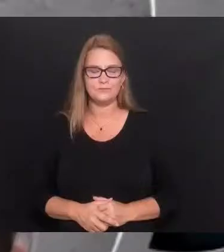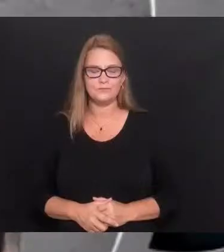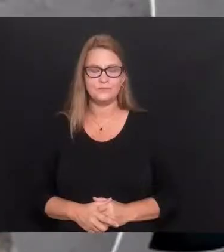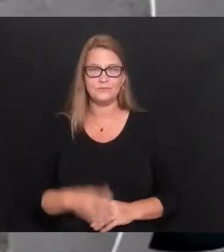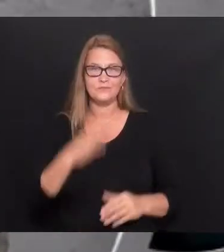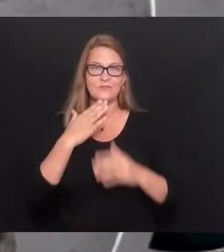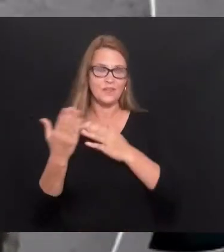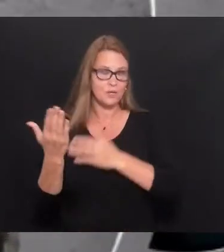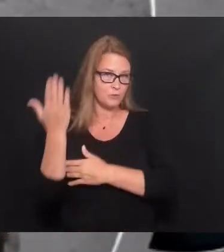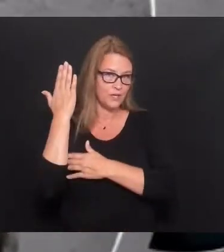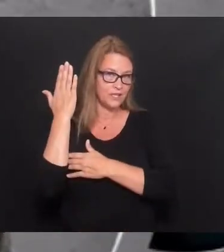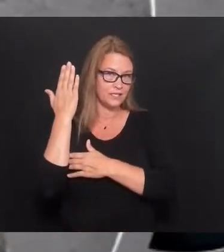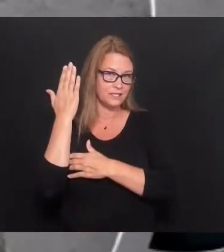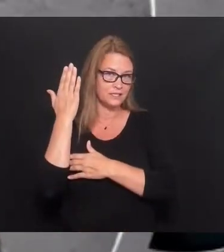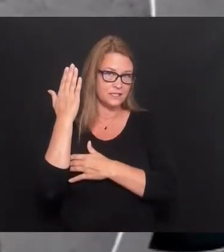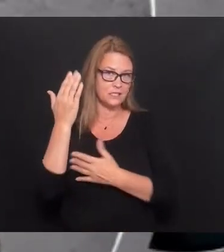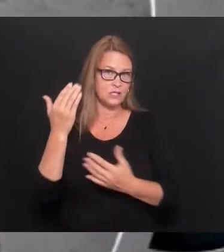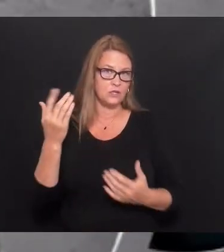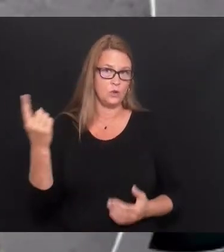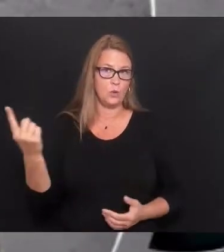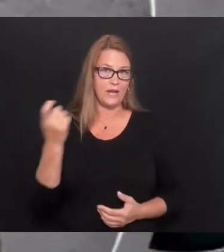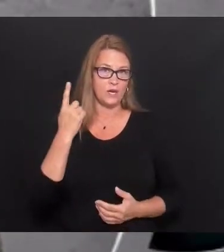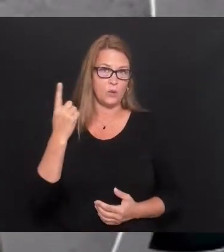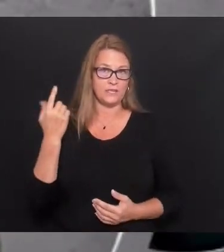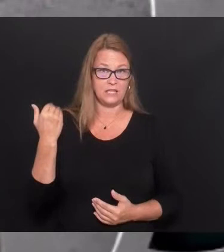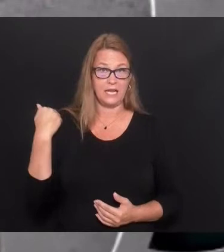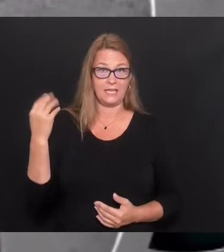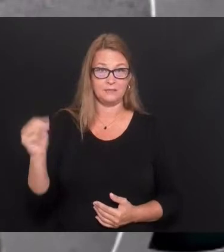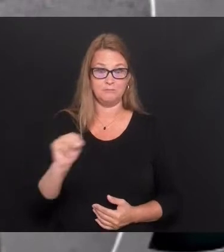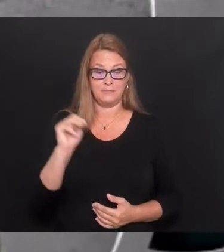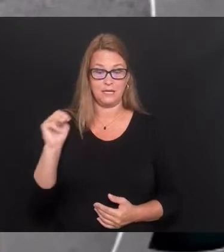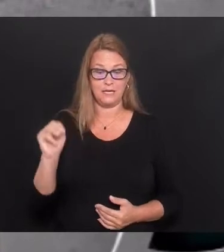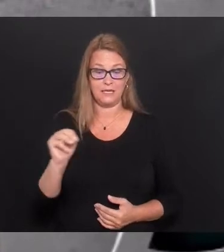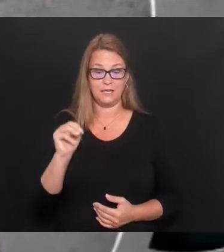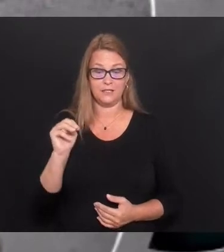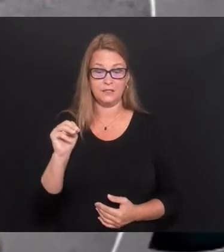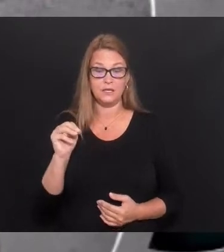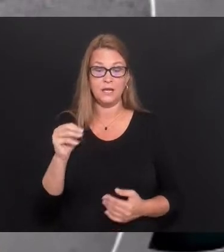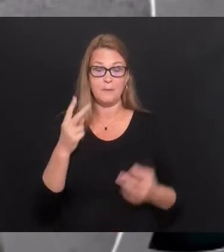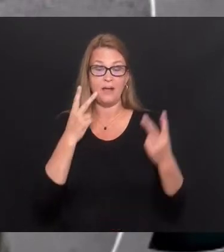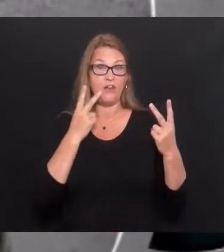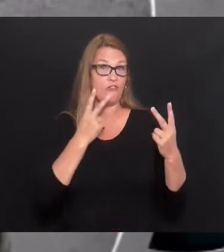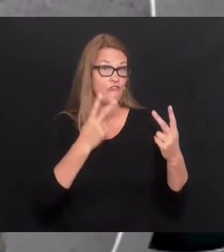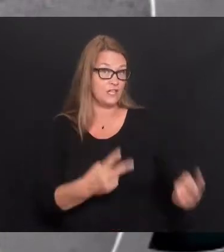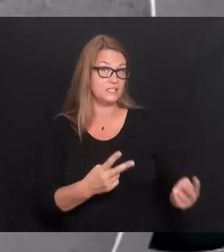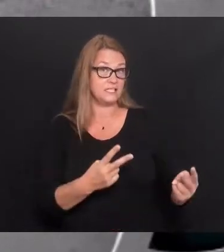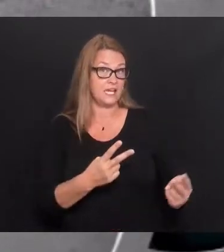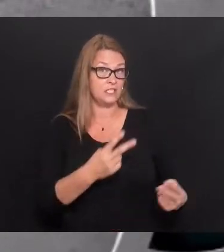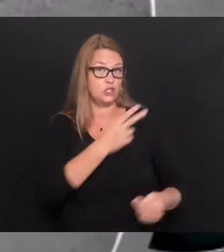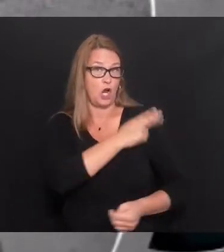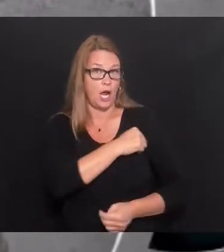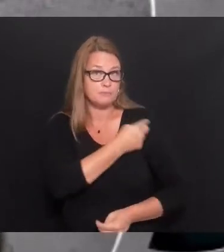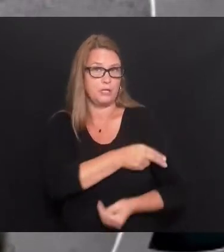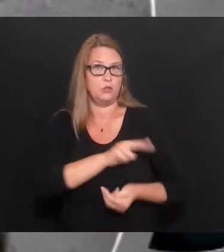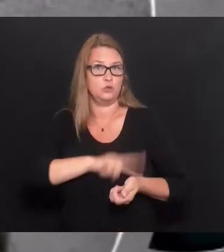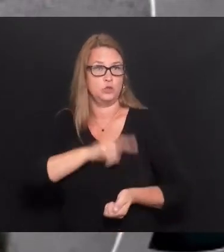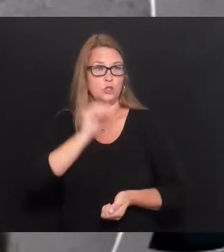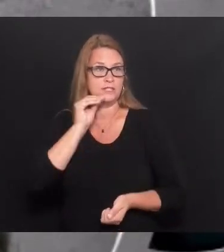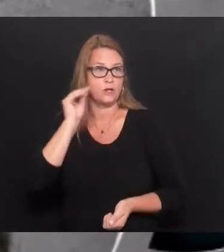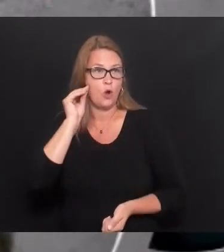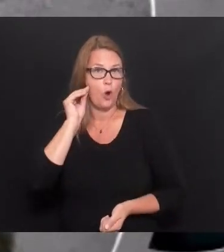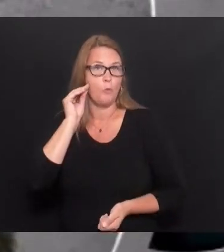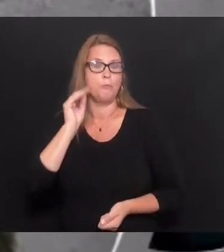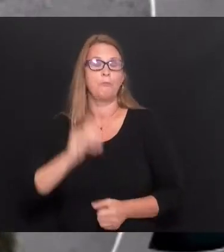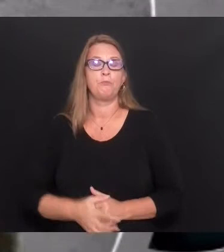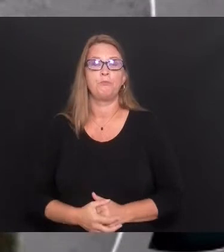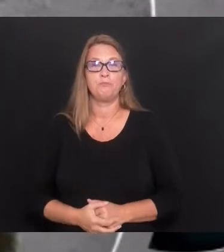Good morning. We had a question on Monday about visitations to hospitals and long-term care facilities for COVID-positive